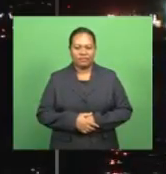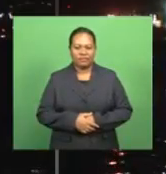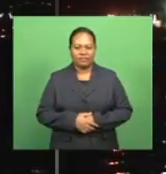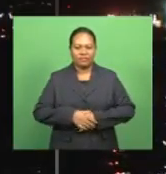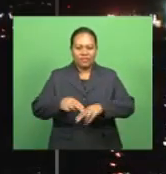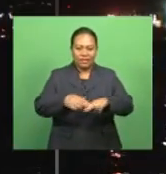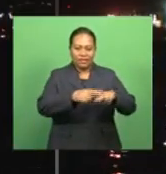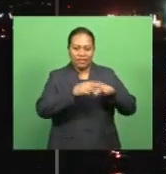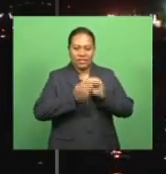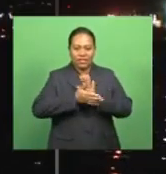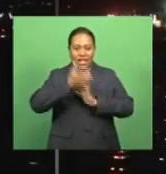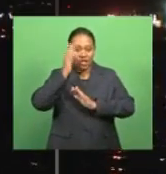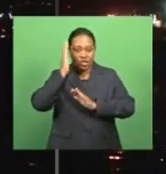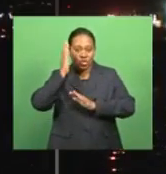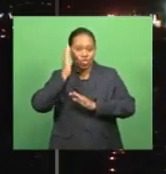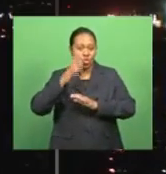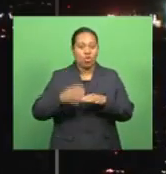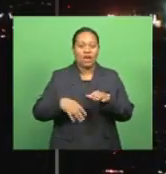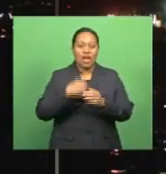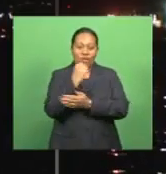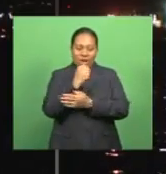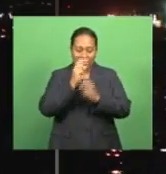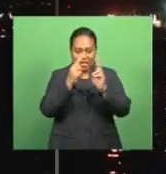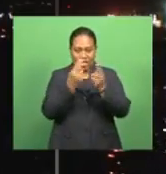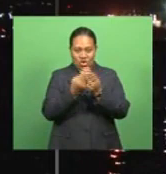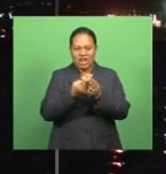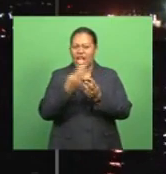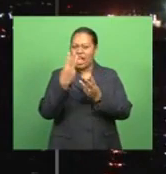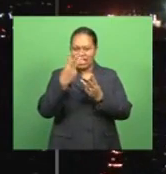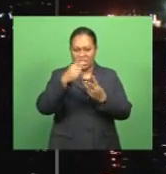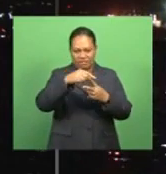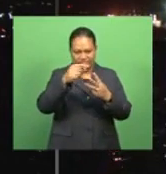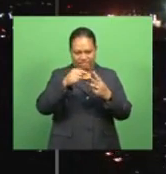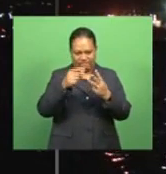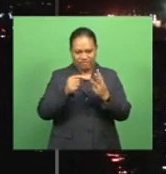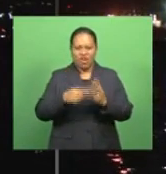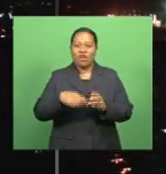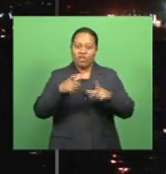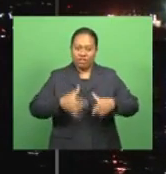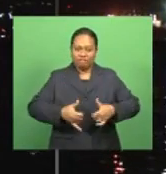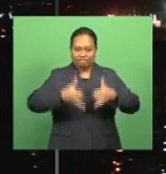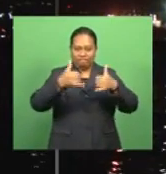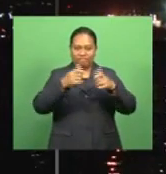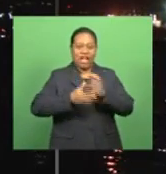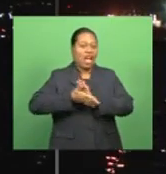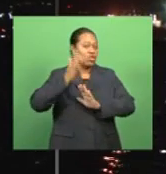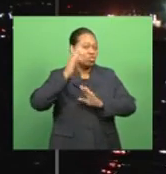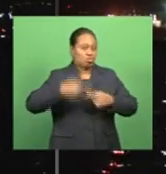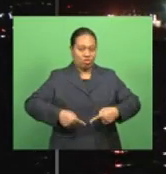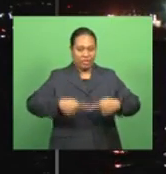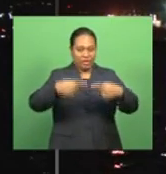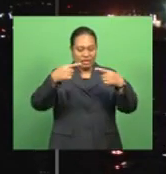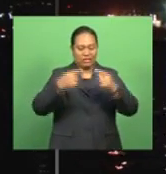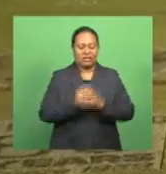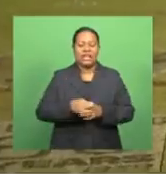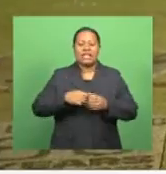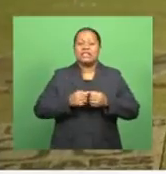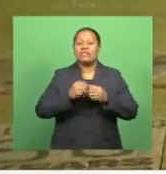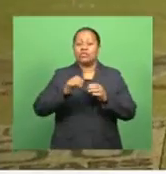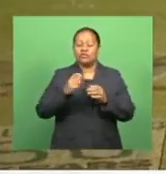The Fiji Secondary Schools Rugby Union have 3 options for their Dean's competition when the second school term starts in